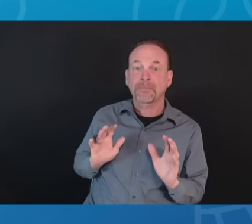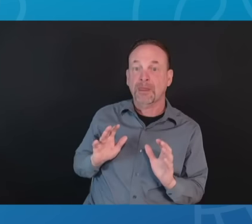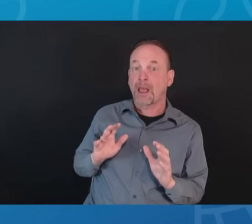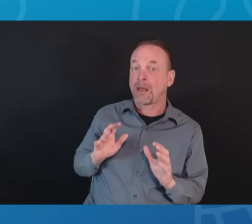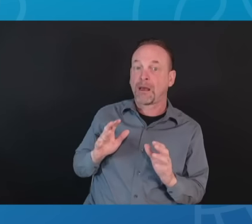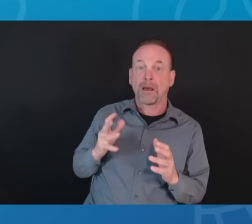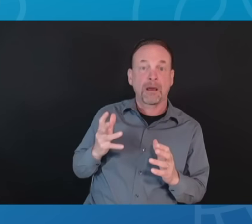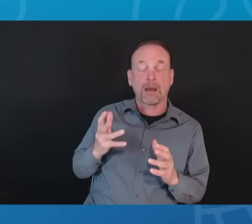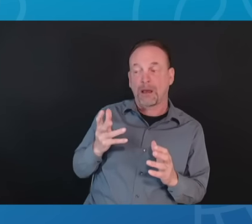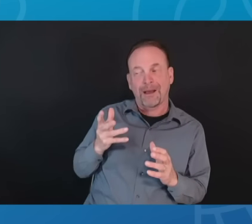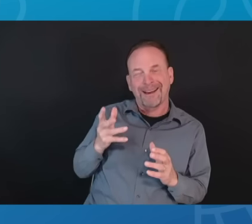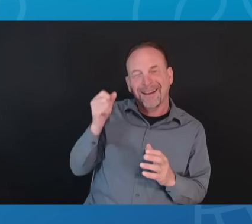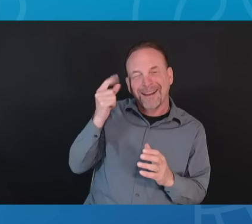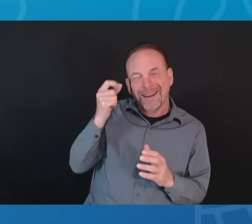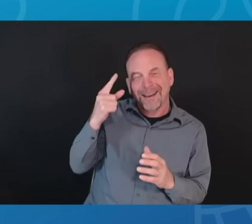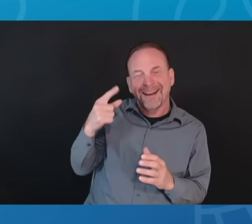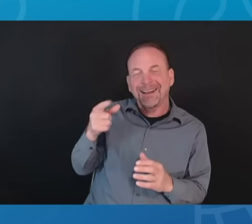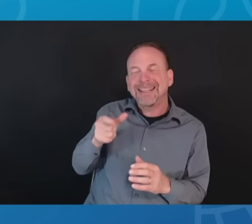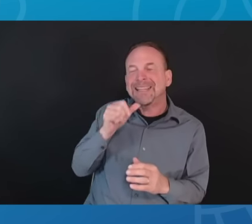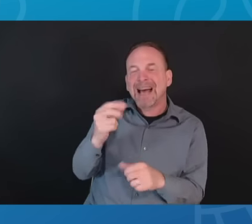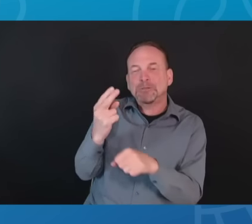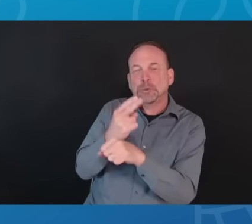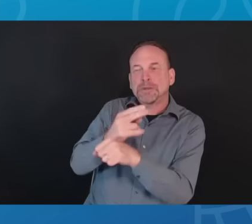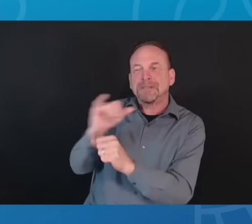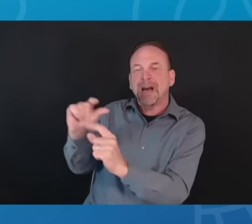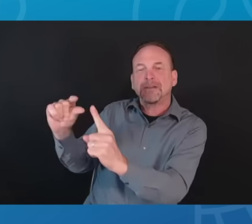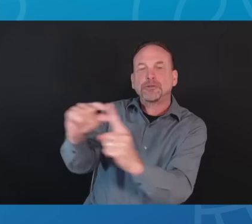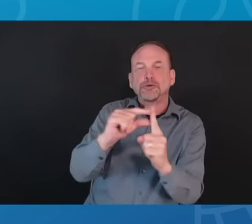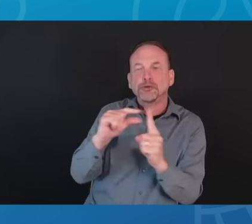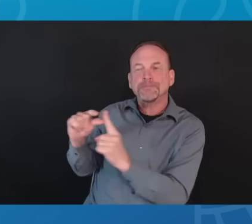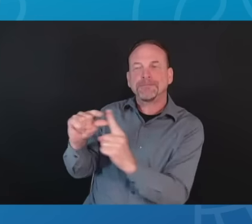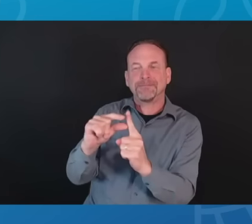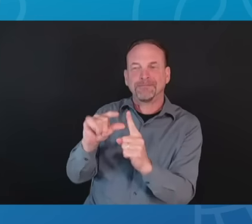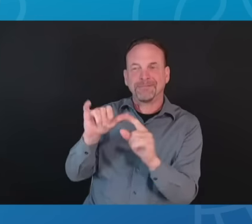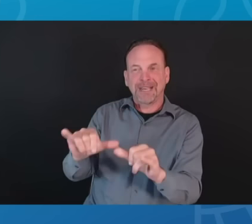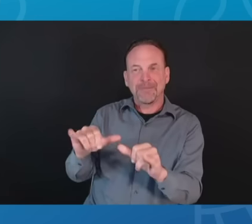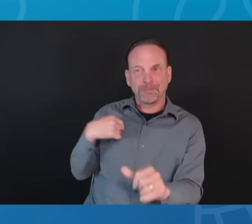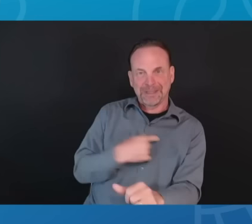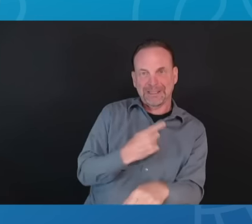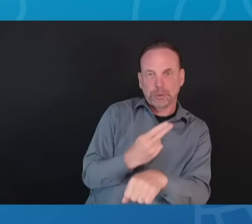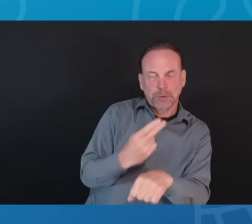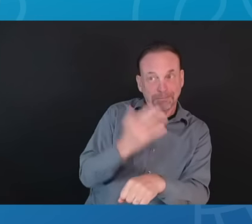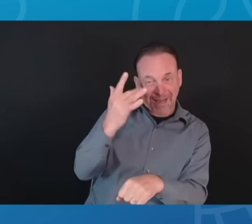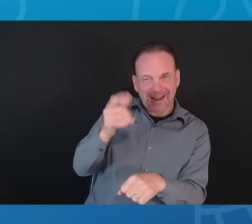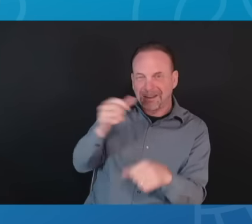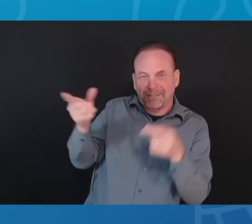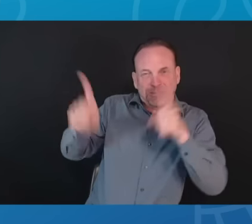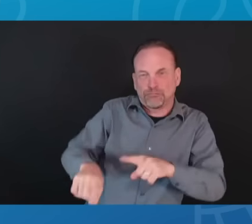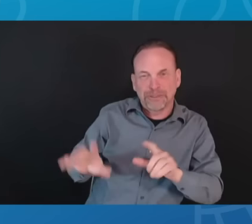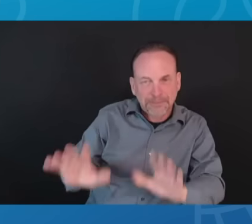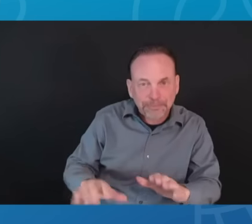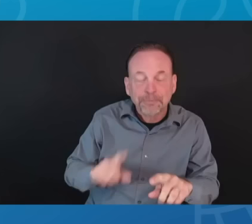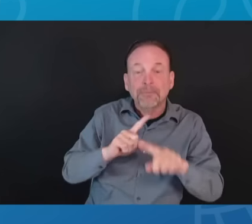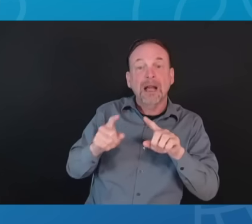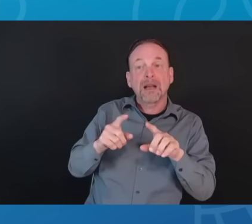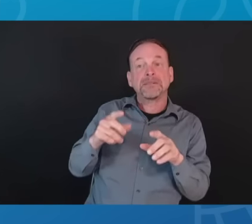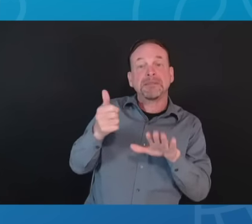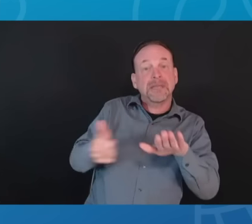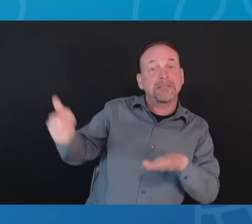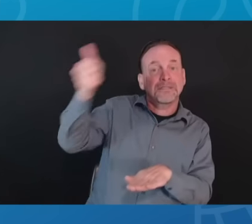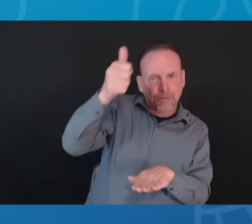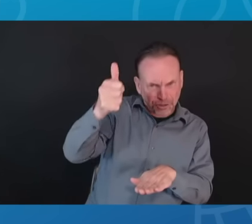look at the statement from the vice president, if you look at the statement from the secretary, every one of them made clear that the consequences of this war for